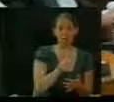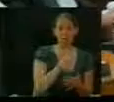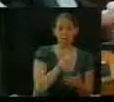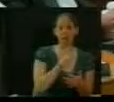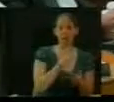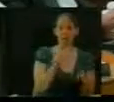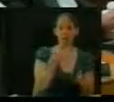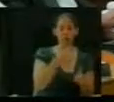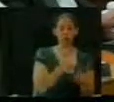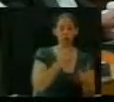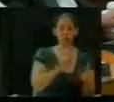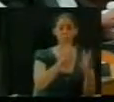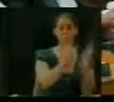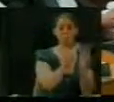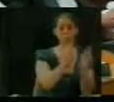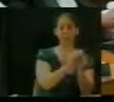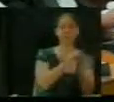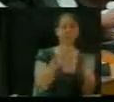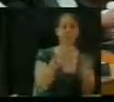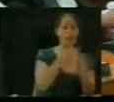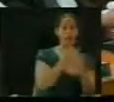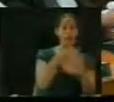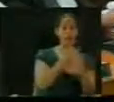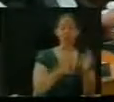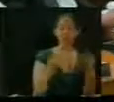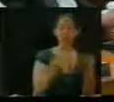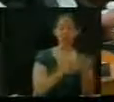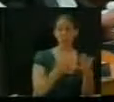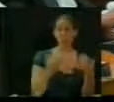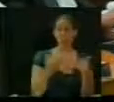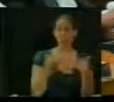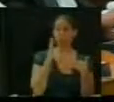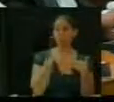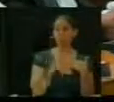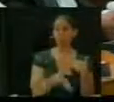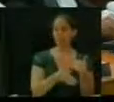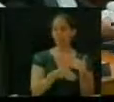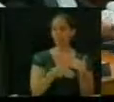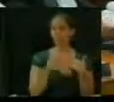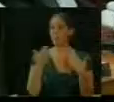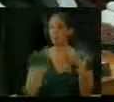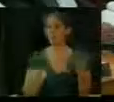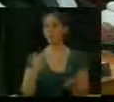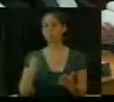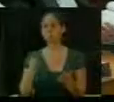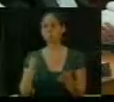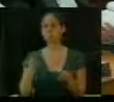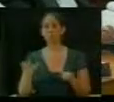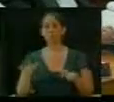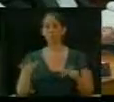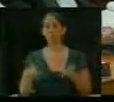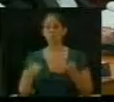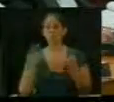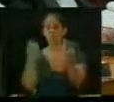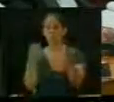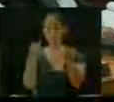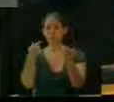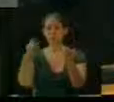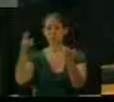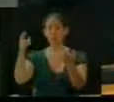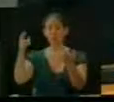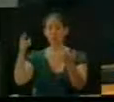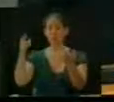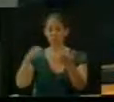I'm still struggling with the law director's instruction why Ms. Waller and everybody else can't just bring us some recommendations, but that's over my head.